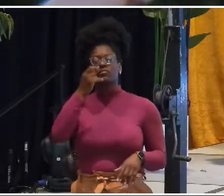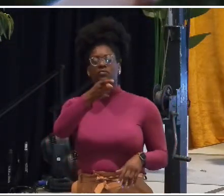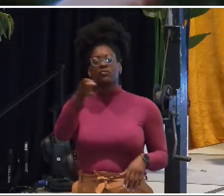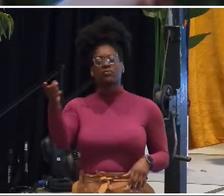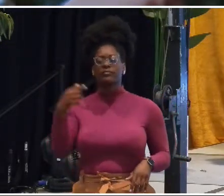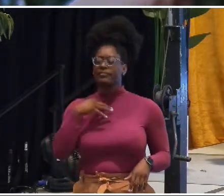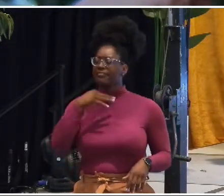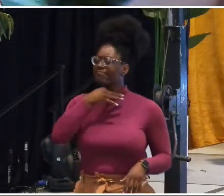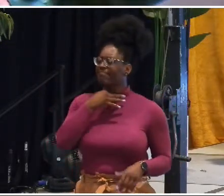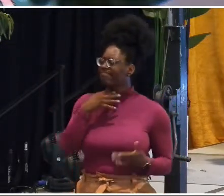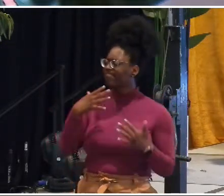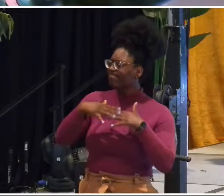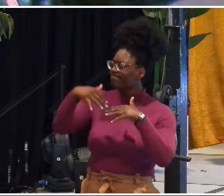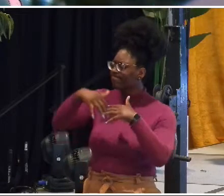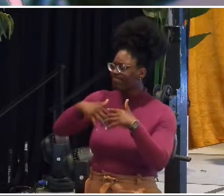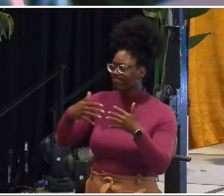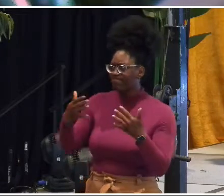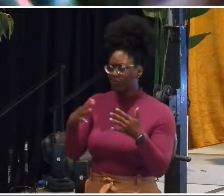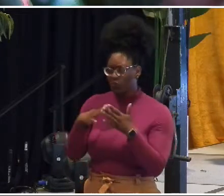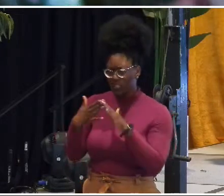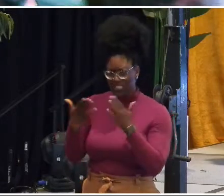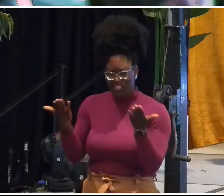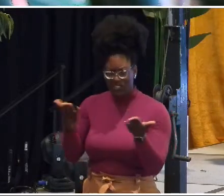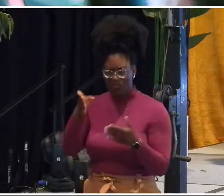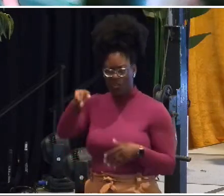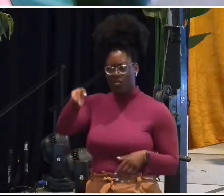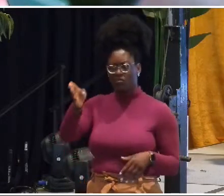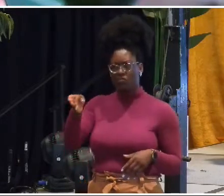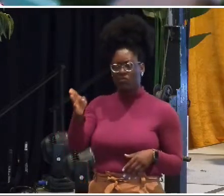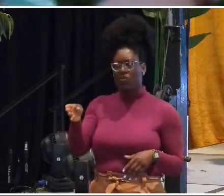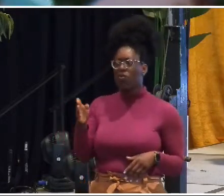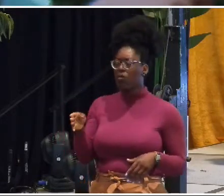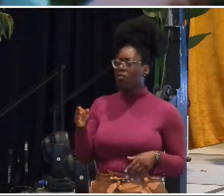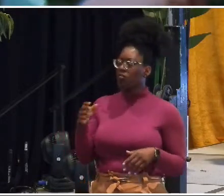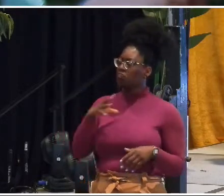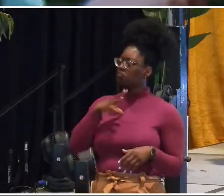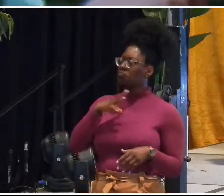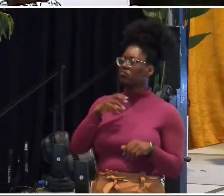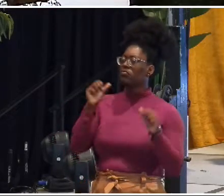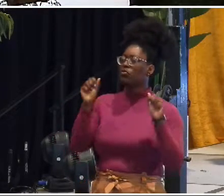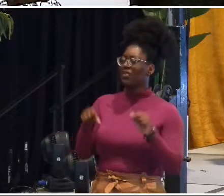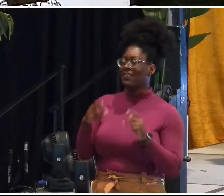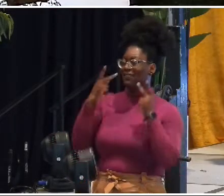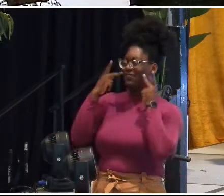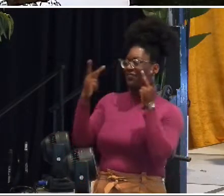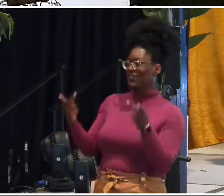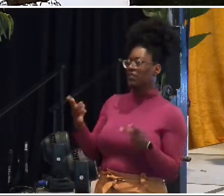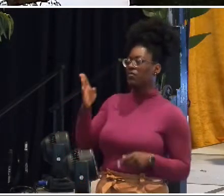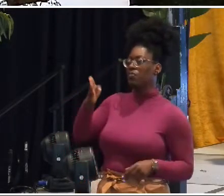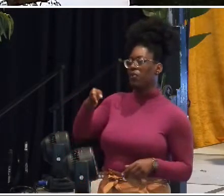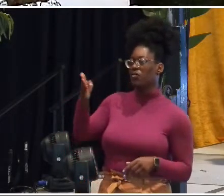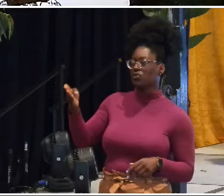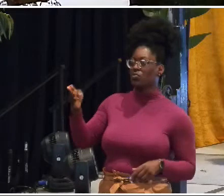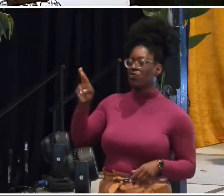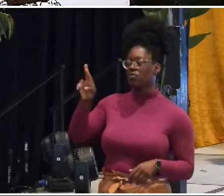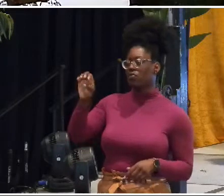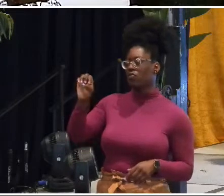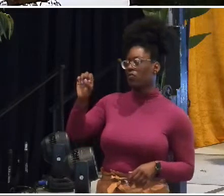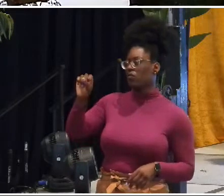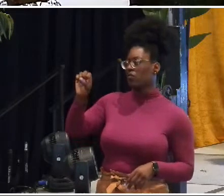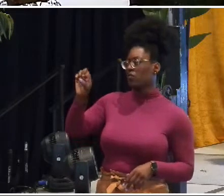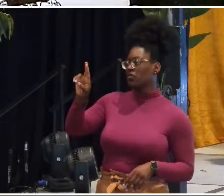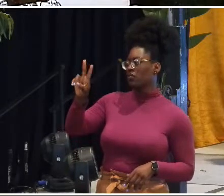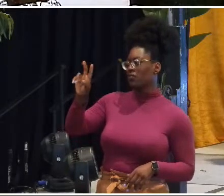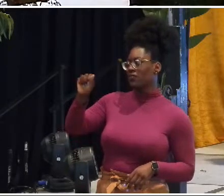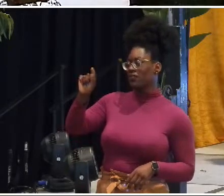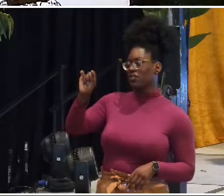Baltimore, including going on some walking tours of this very land, you can visit baltimorereservation.com.